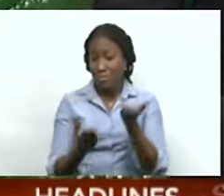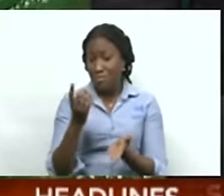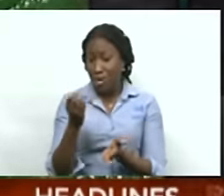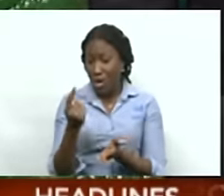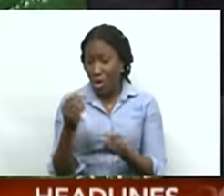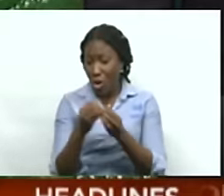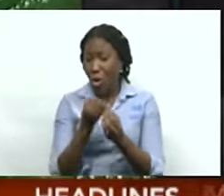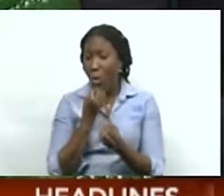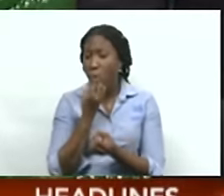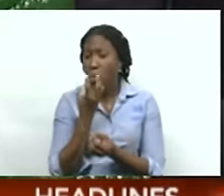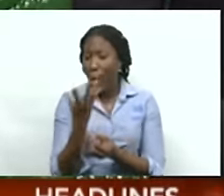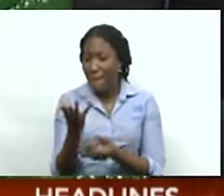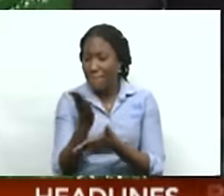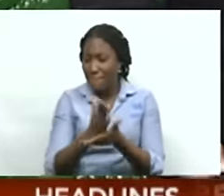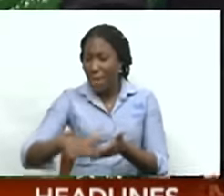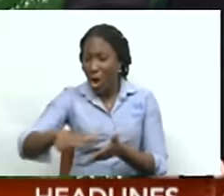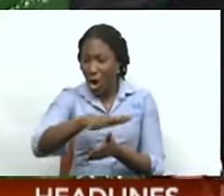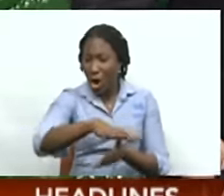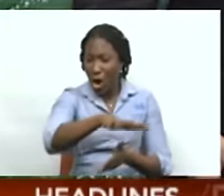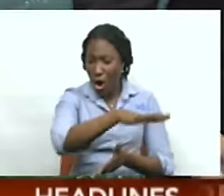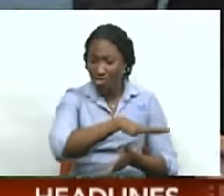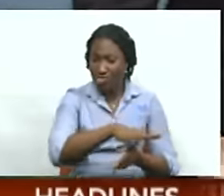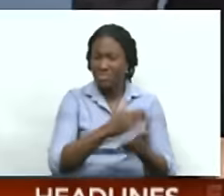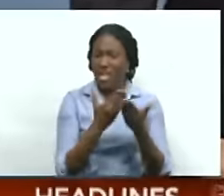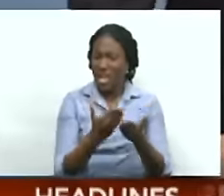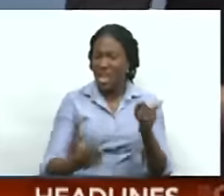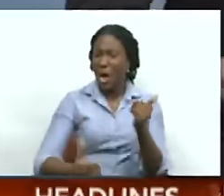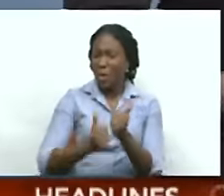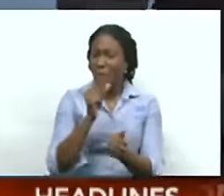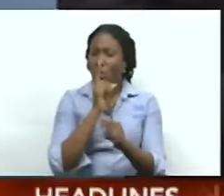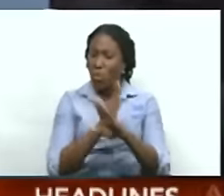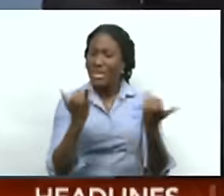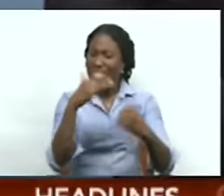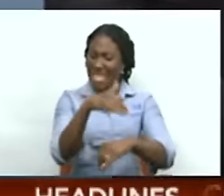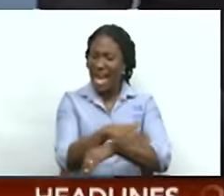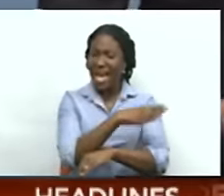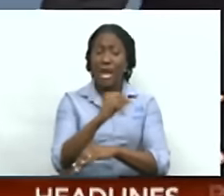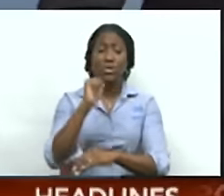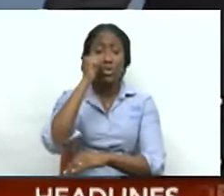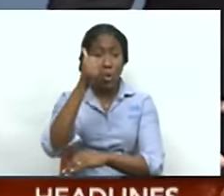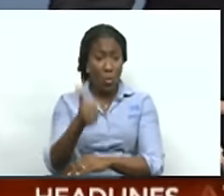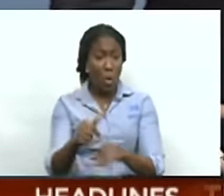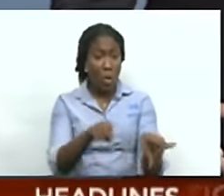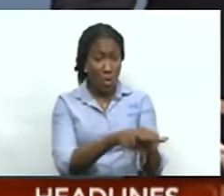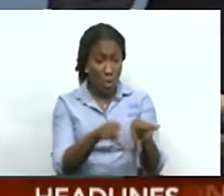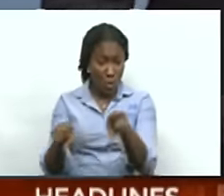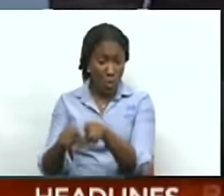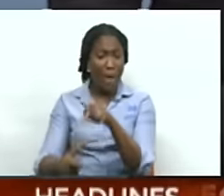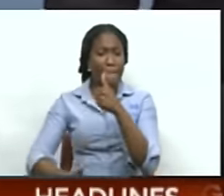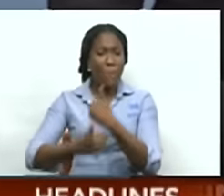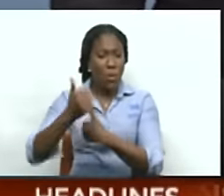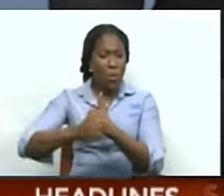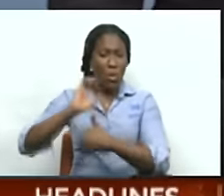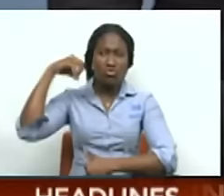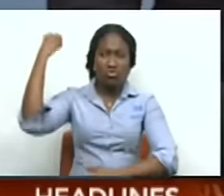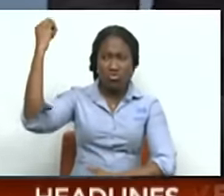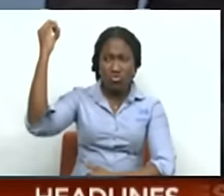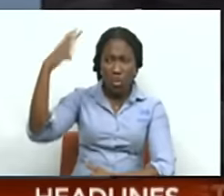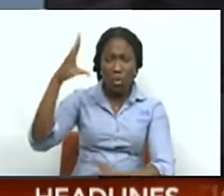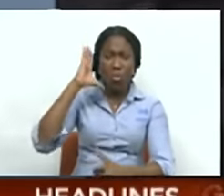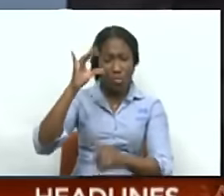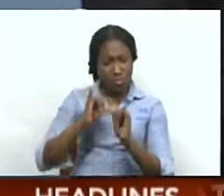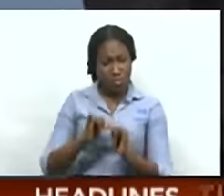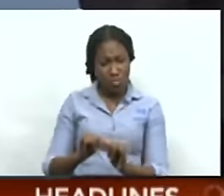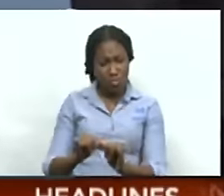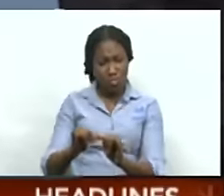the country. Things remain mostly settled tonight and tomorrow as well, where mostly sunny conditions are expected to prevail. Maximum high temperatures coming